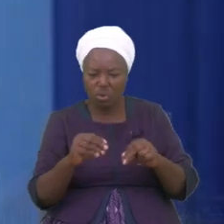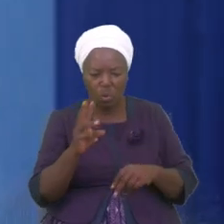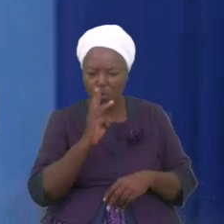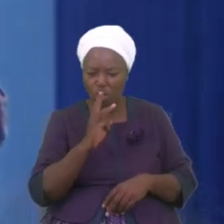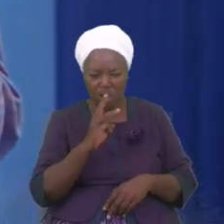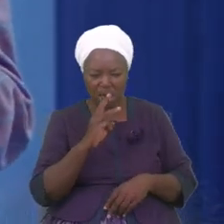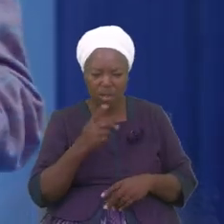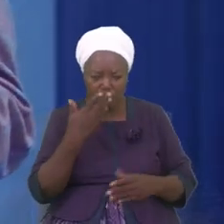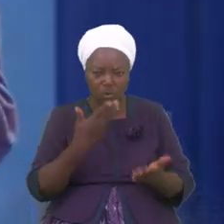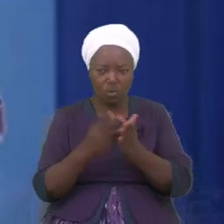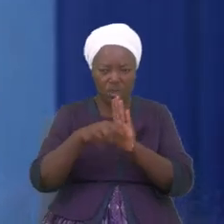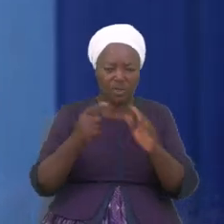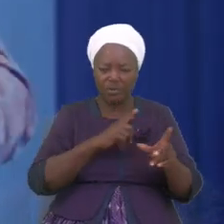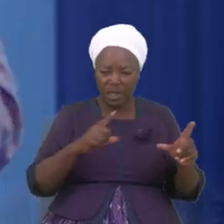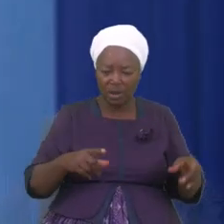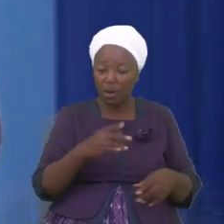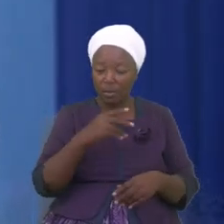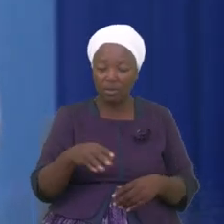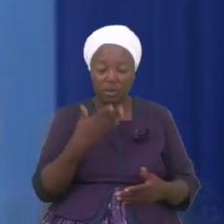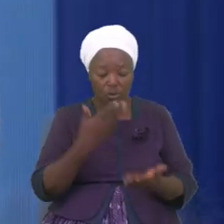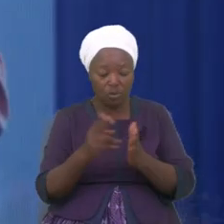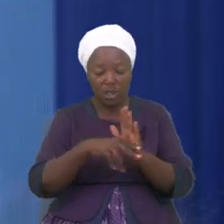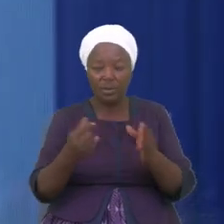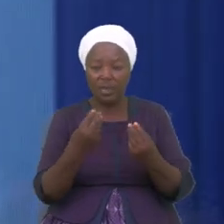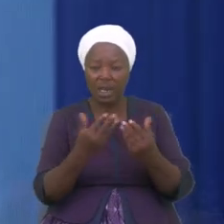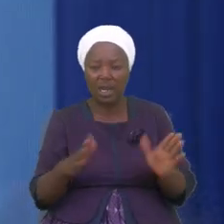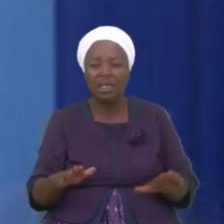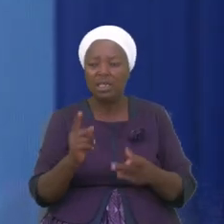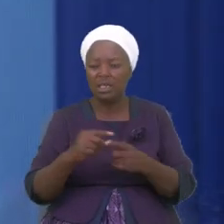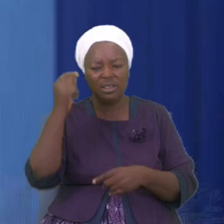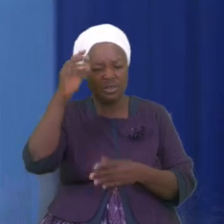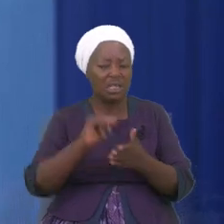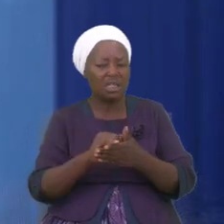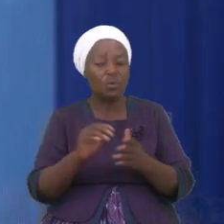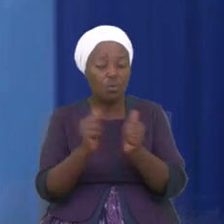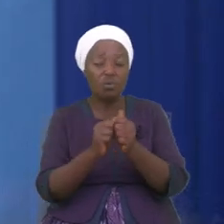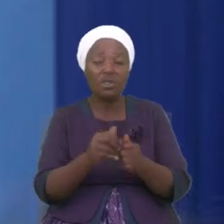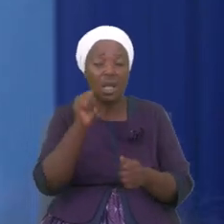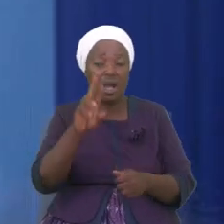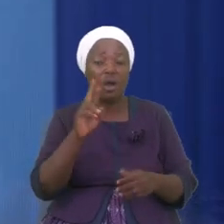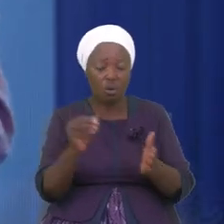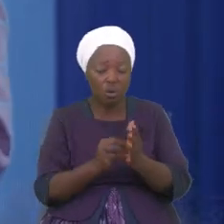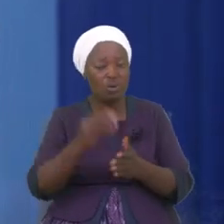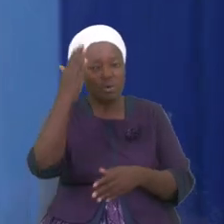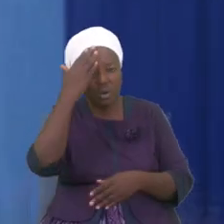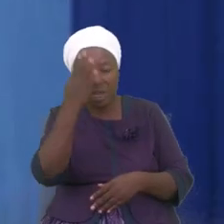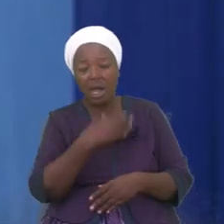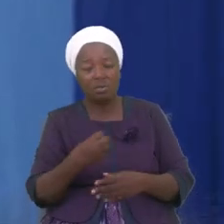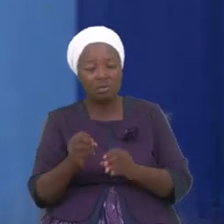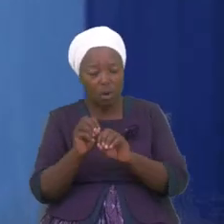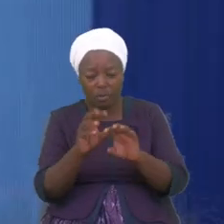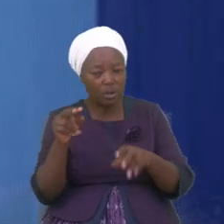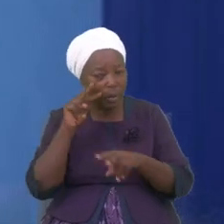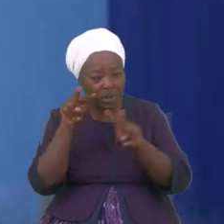the land, she thought, was not available. With her own knowledge, with her own observation, it's like this,